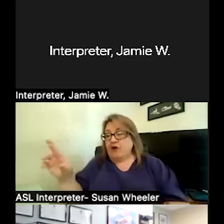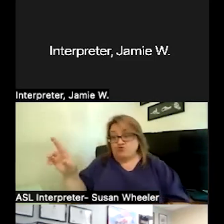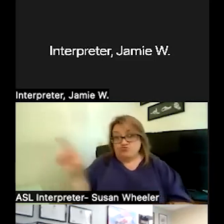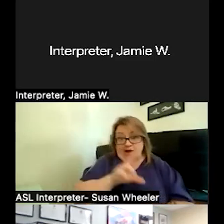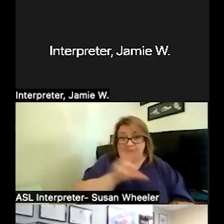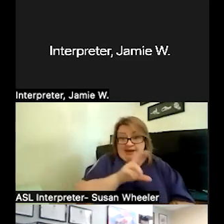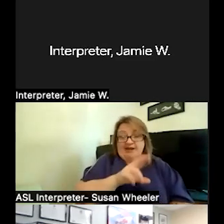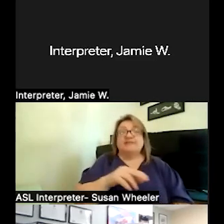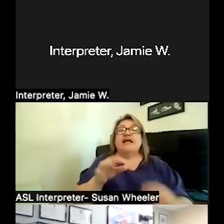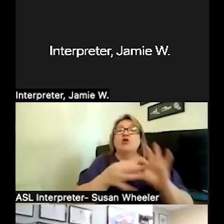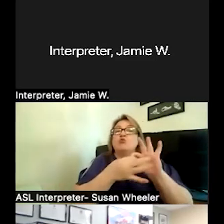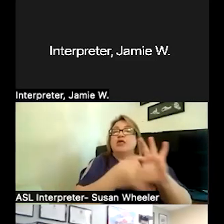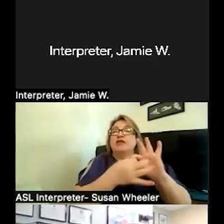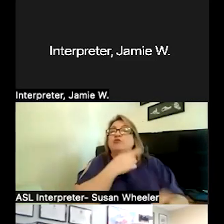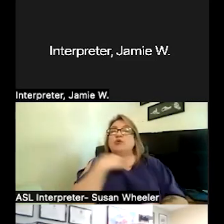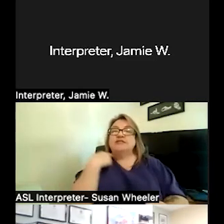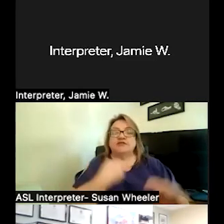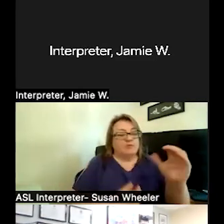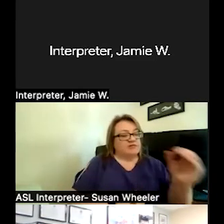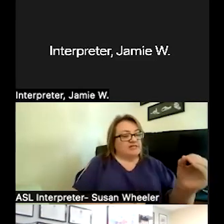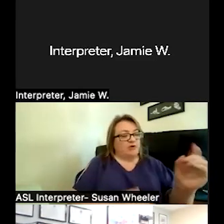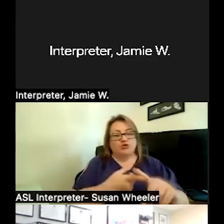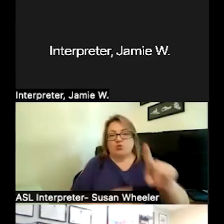score, roughly from 0 to 100.